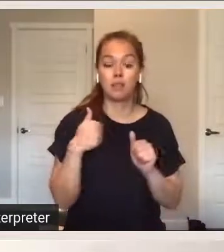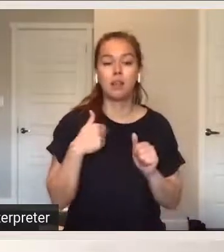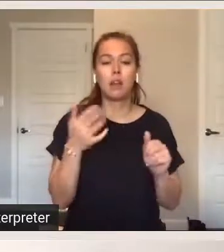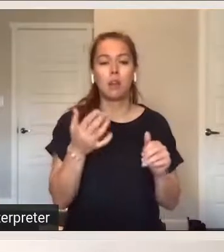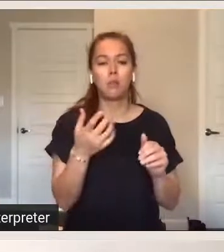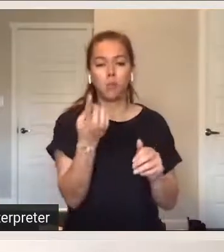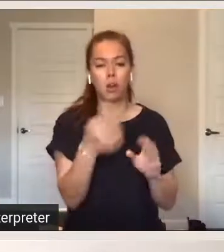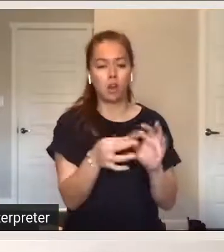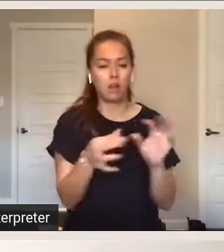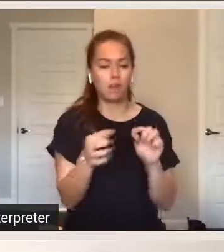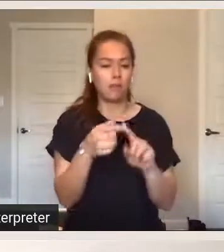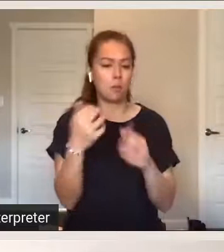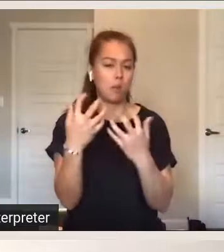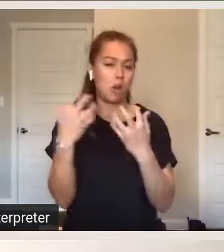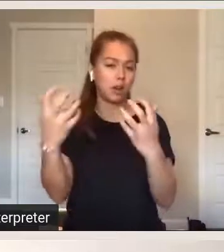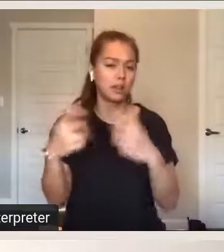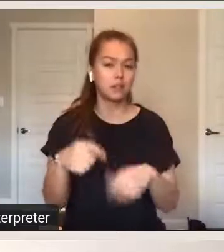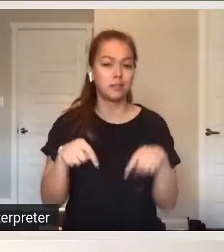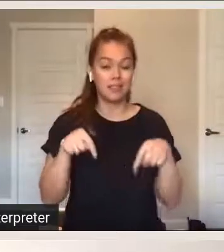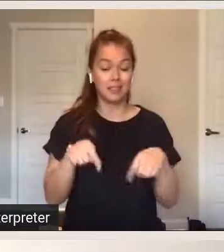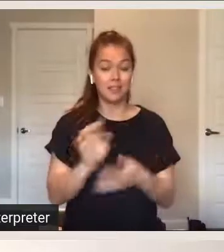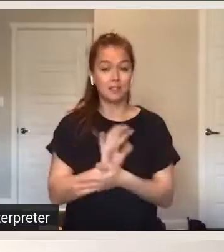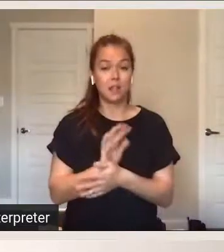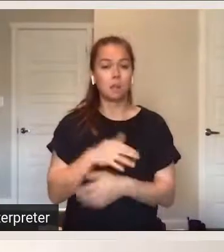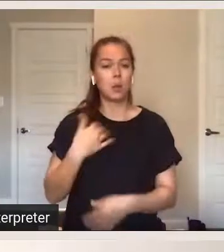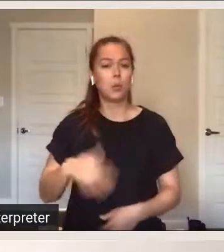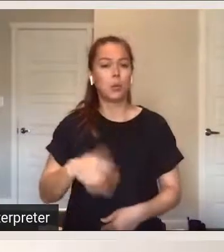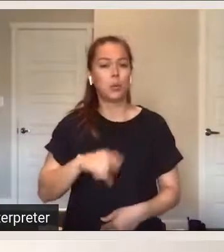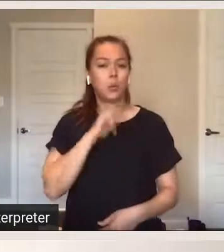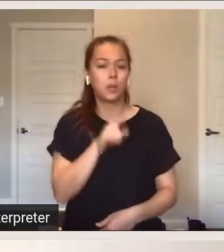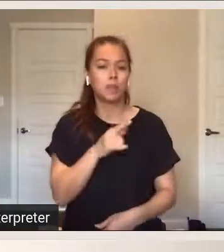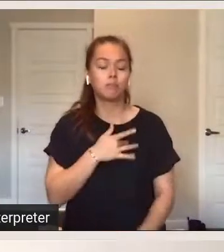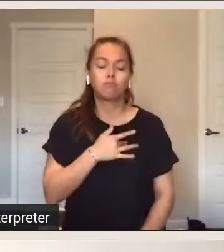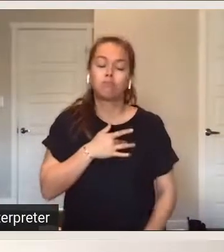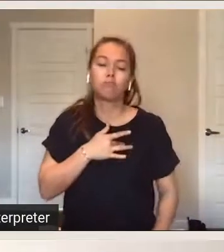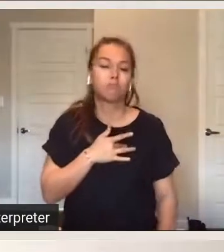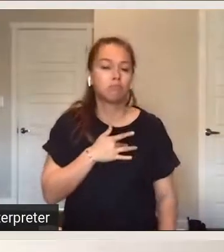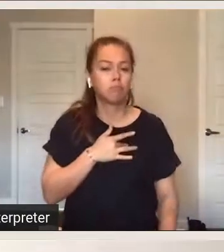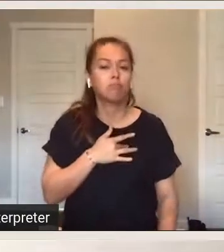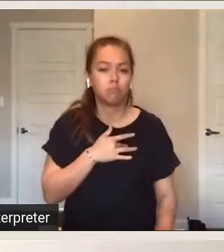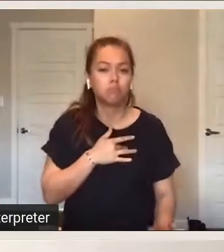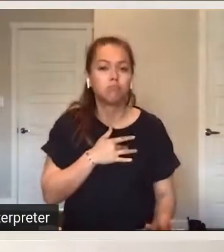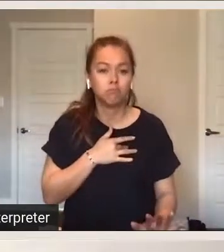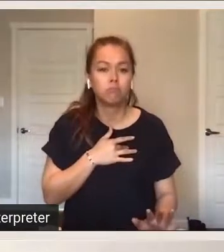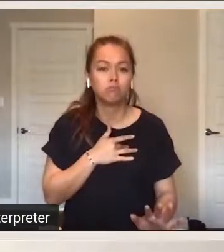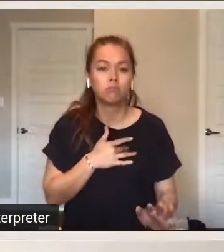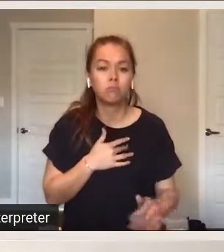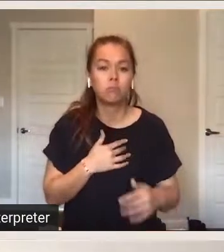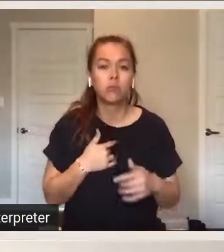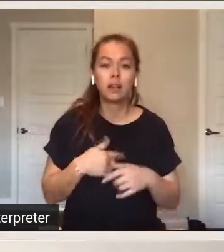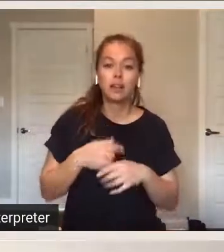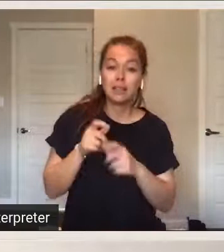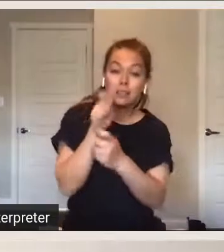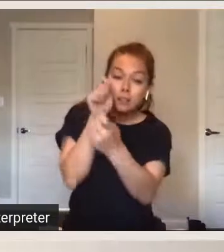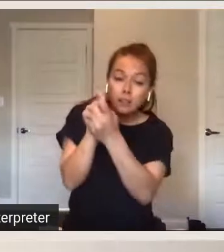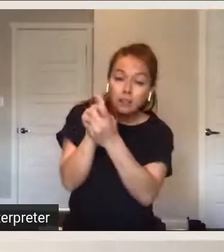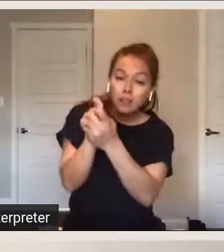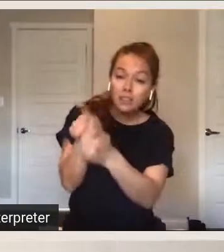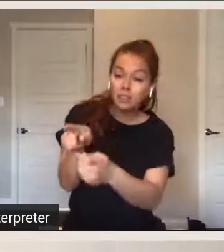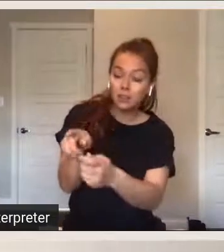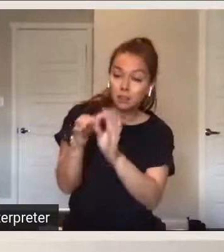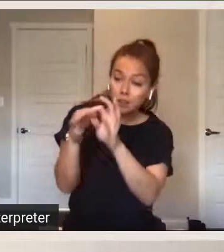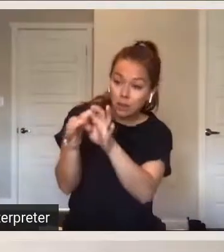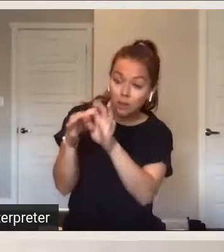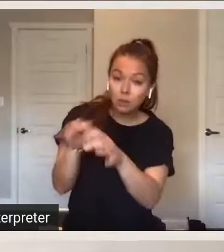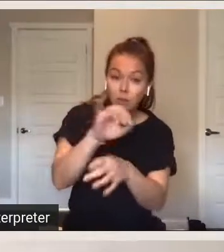film really struck a sentimental chord. Specifically, the relationship of Justin and the older brother is essentially how my two younger brothers are.